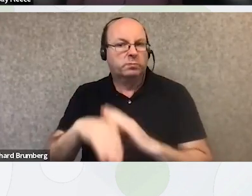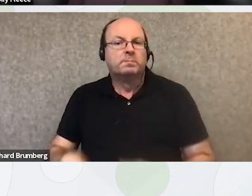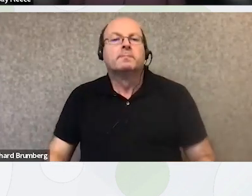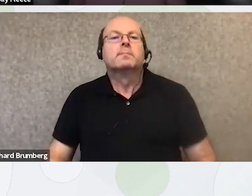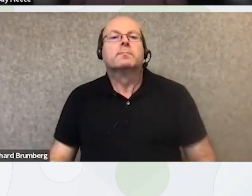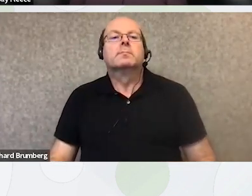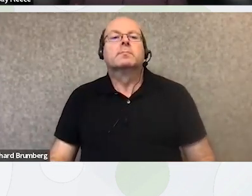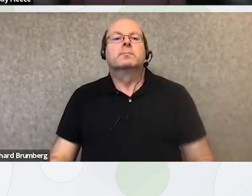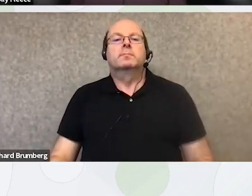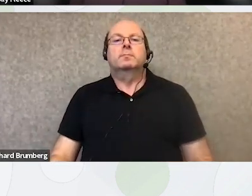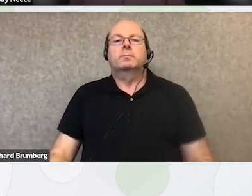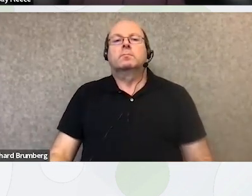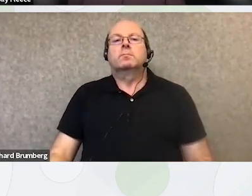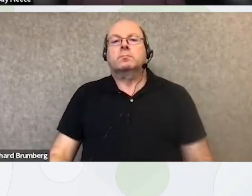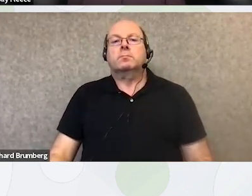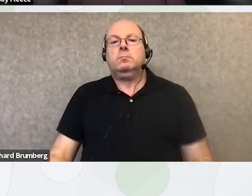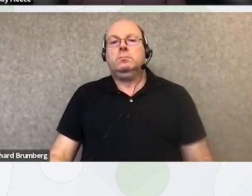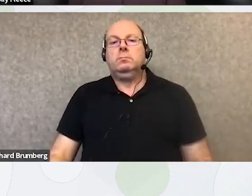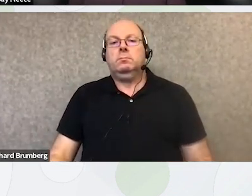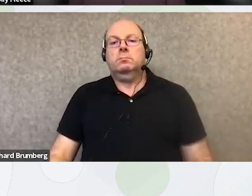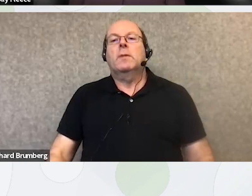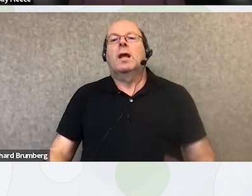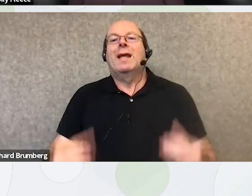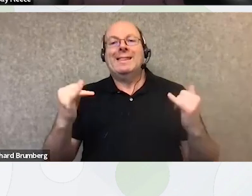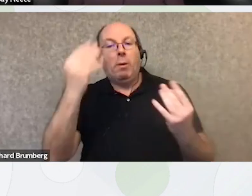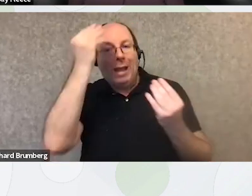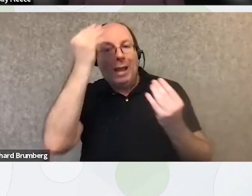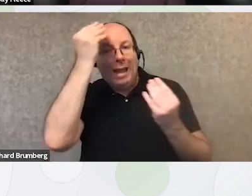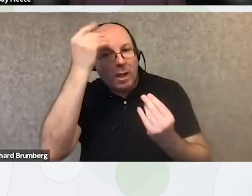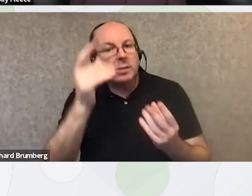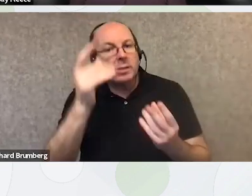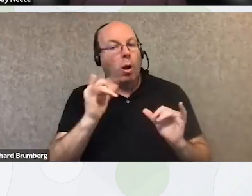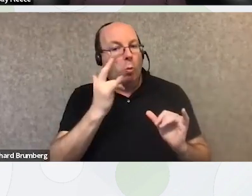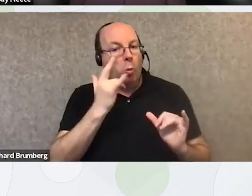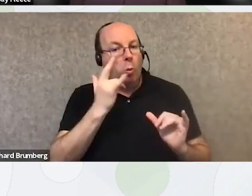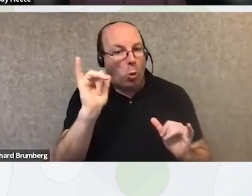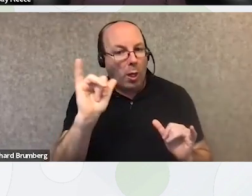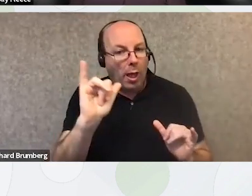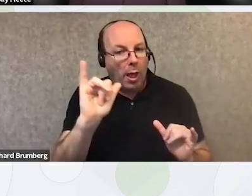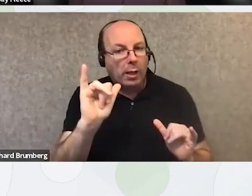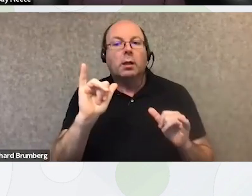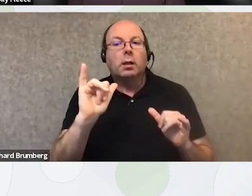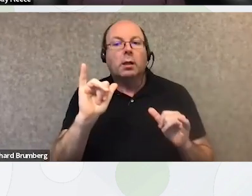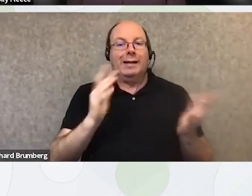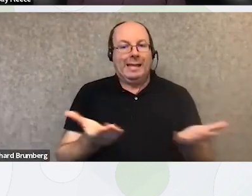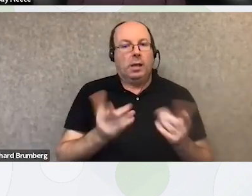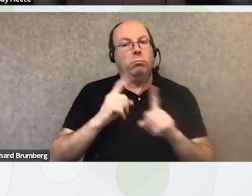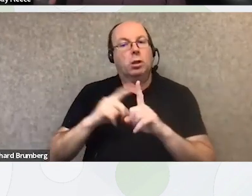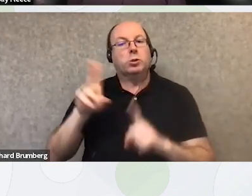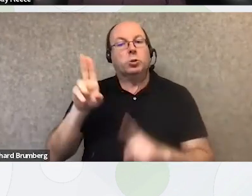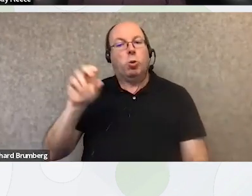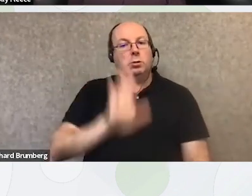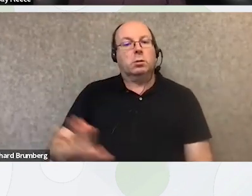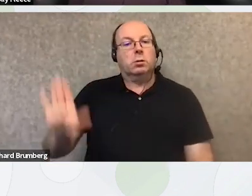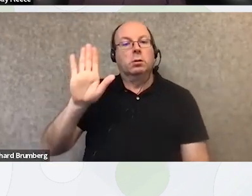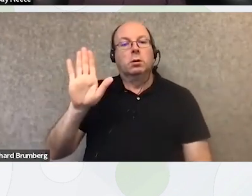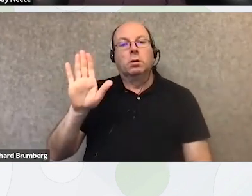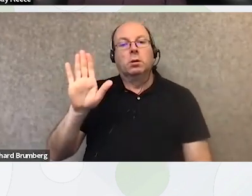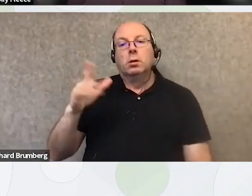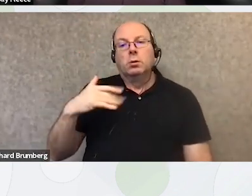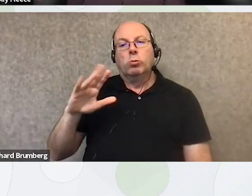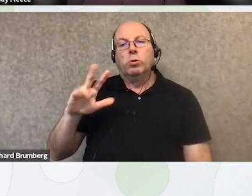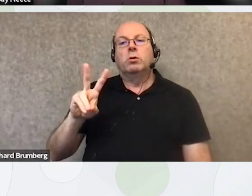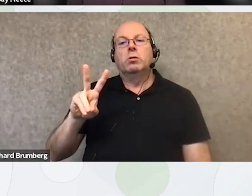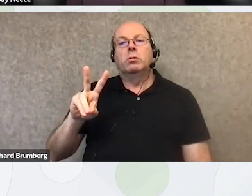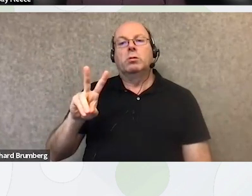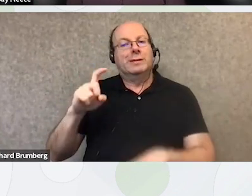So now that we know where to look for this data and what our data looks like in our area as well as nationwide, we certainly know that these viruses are